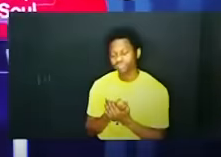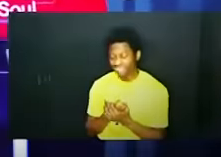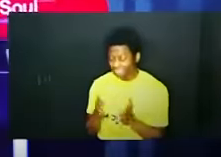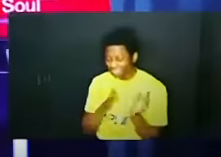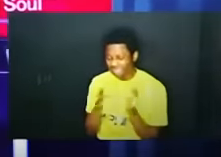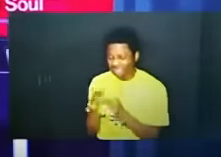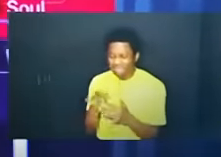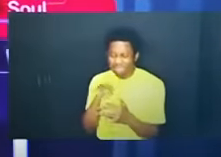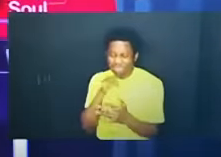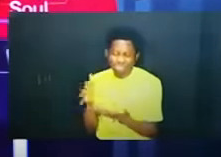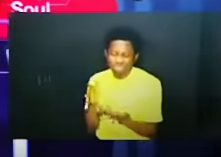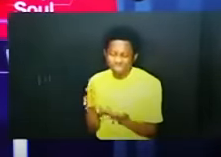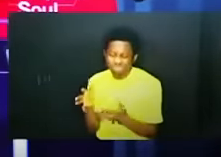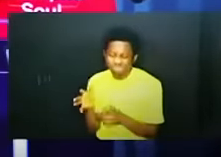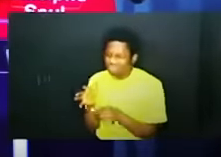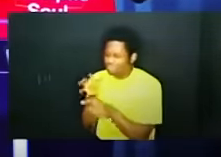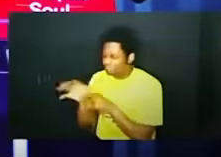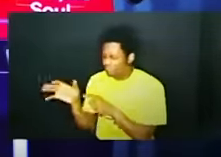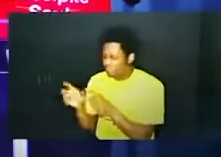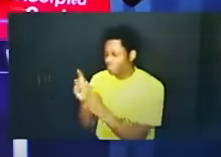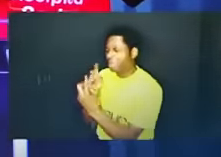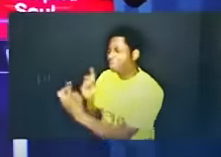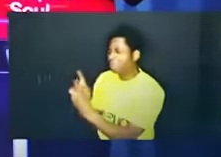worship. In